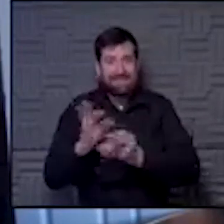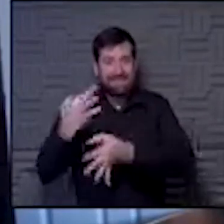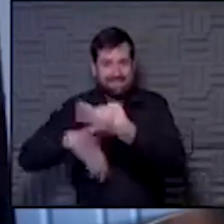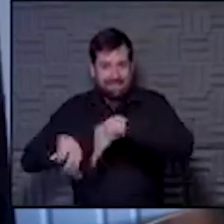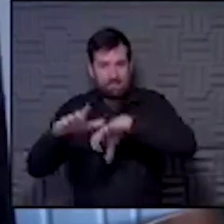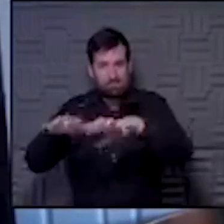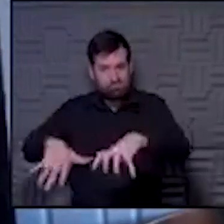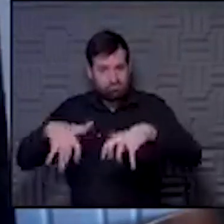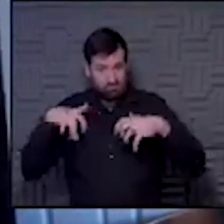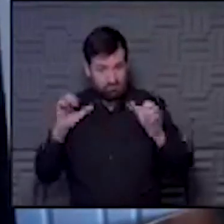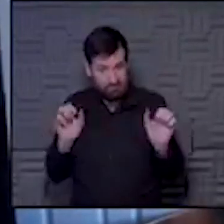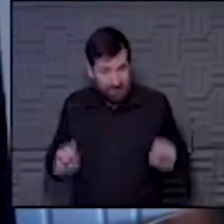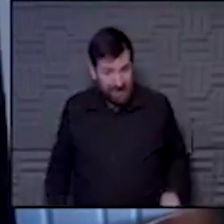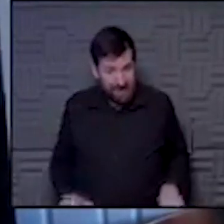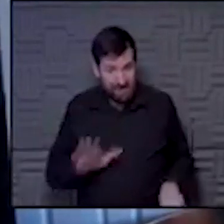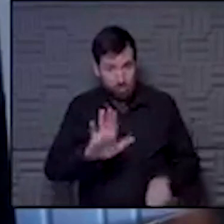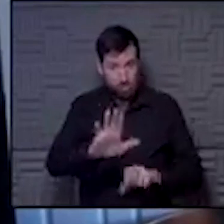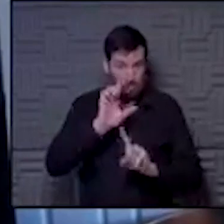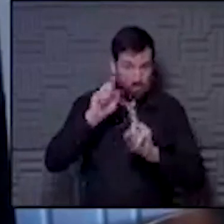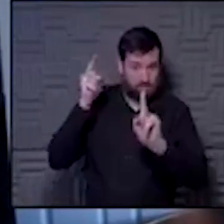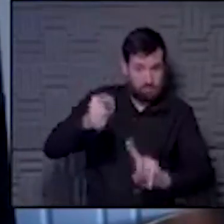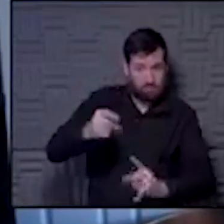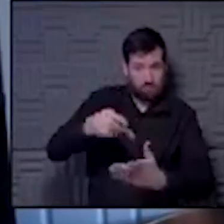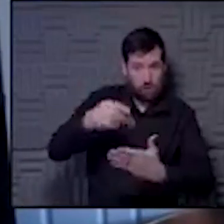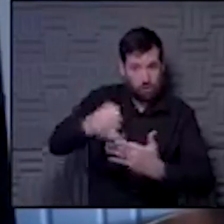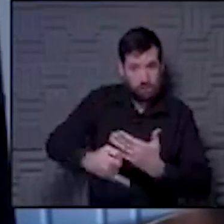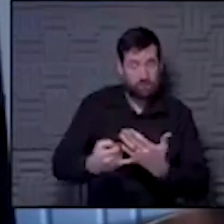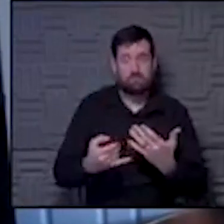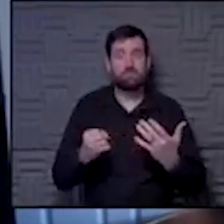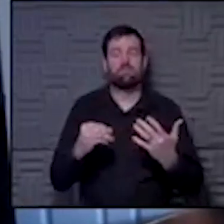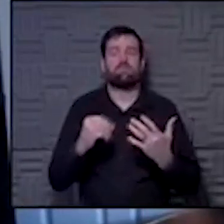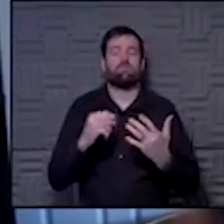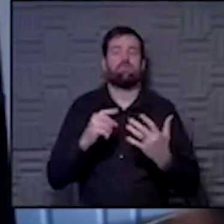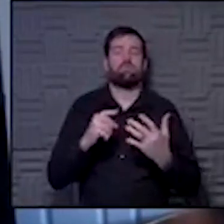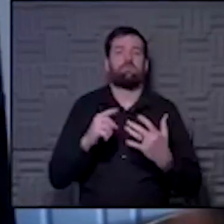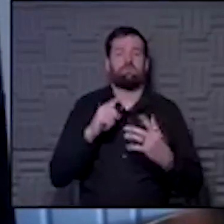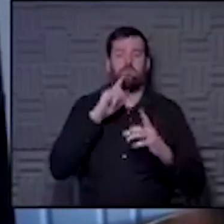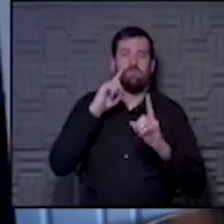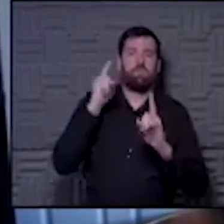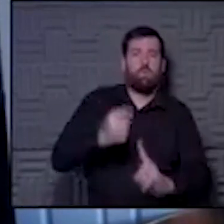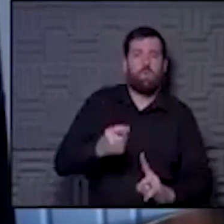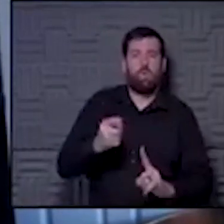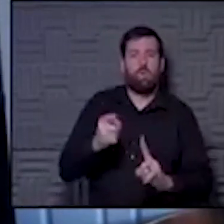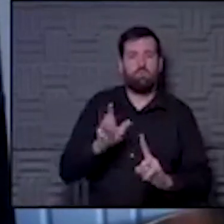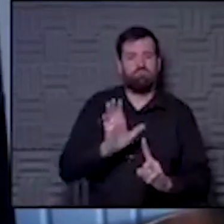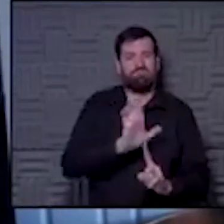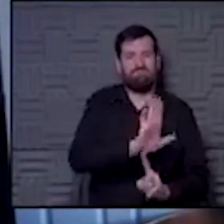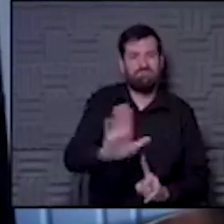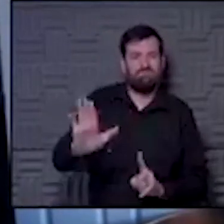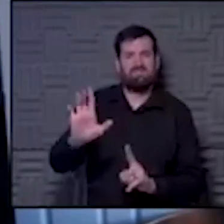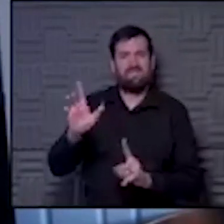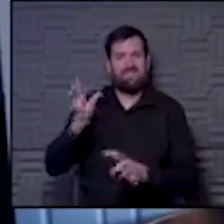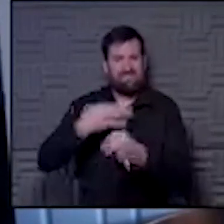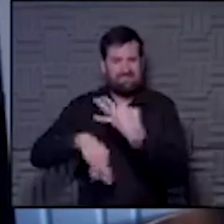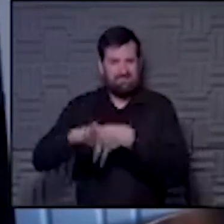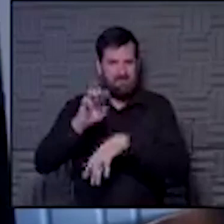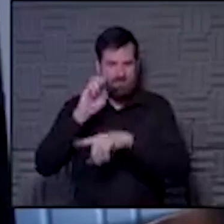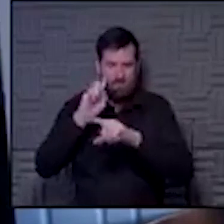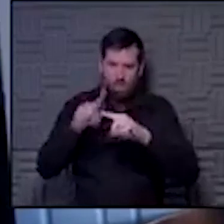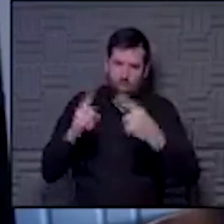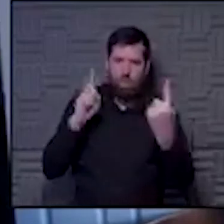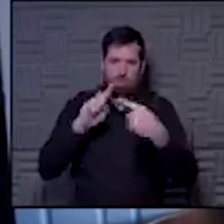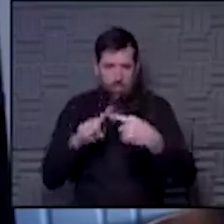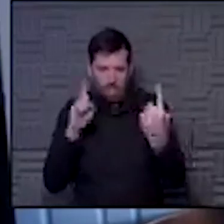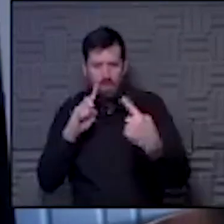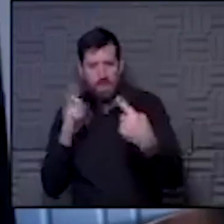church? Can that be your action project? So the heart of it is, let's let people be for something, and let's not